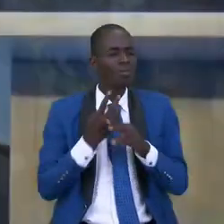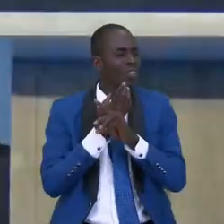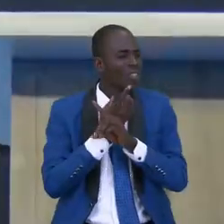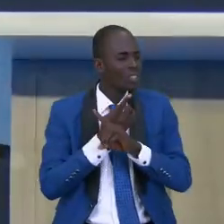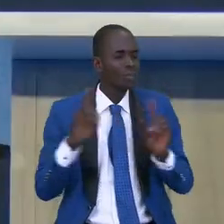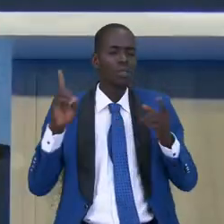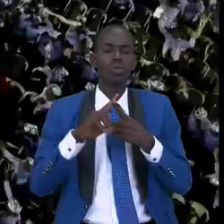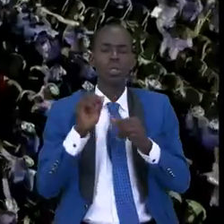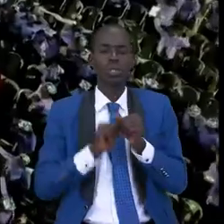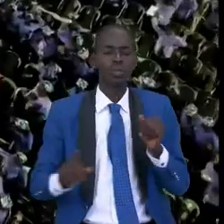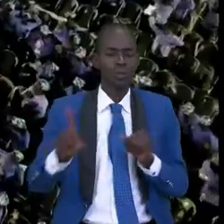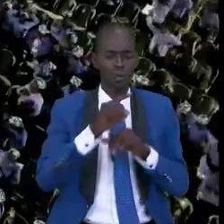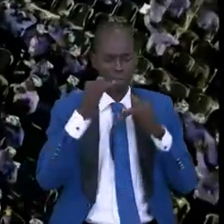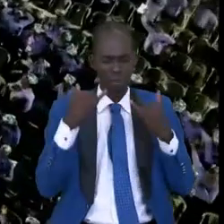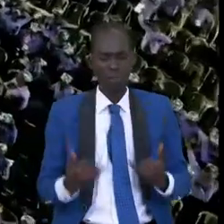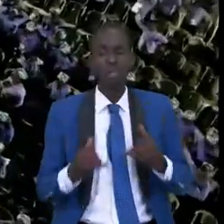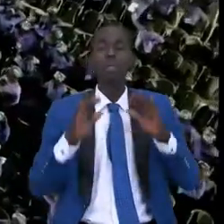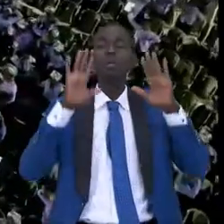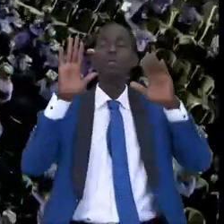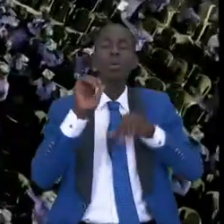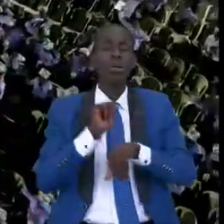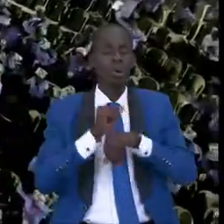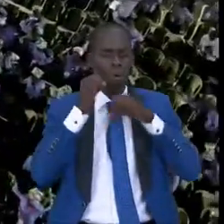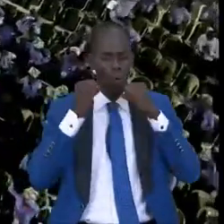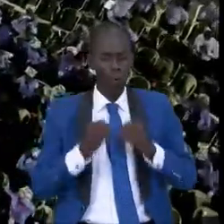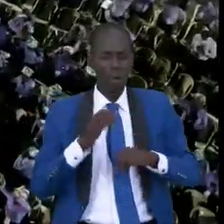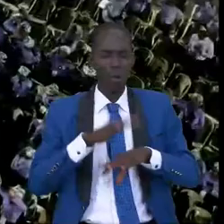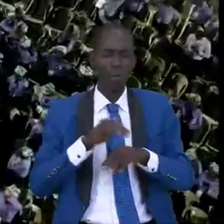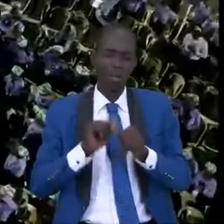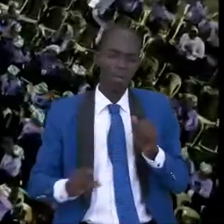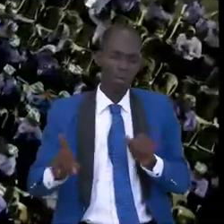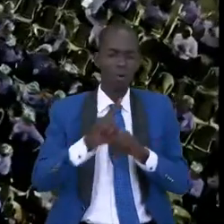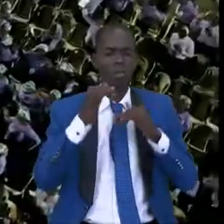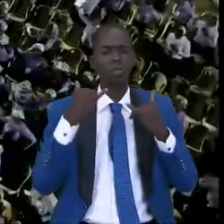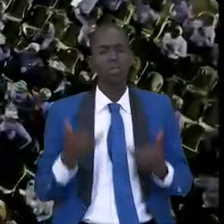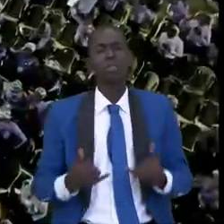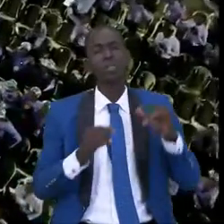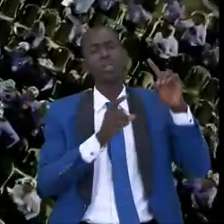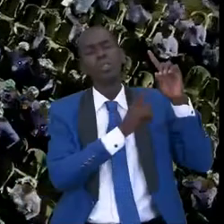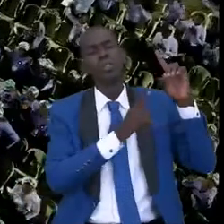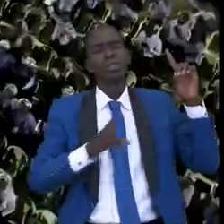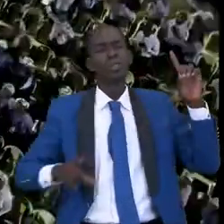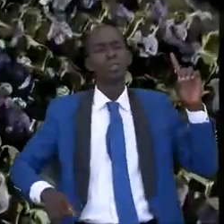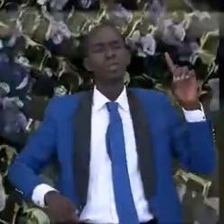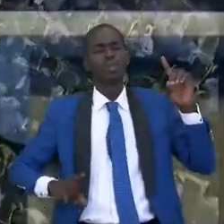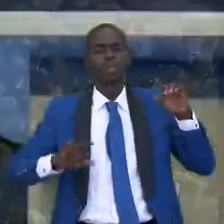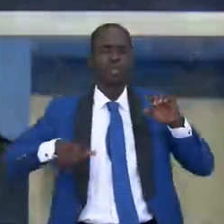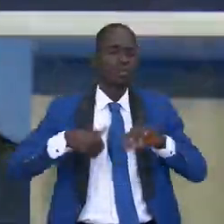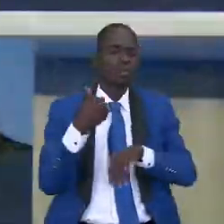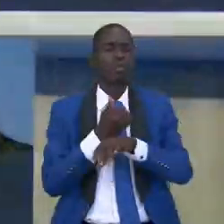Deliverance to everyone now. Miracle power upon everyone now. Lord, confirm